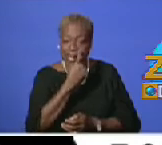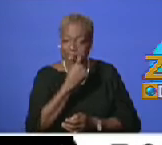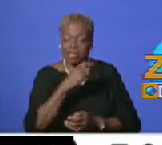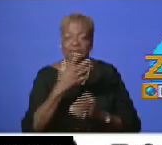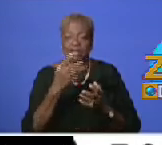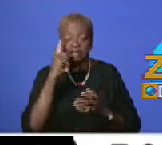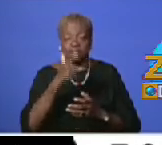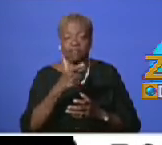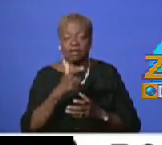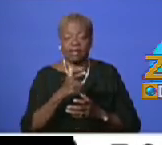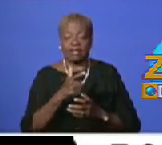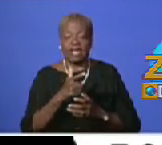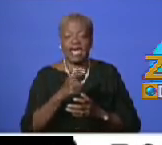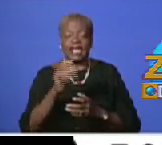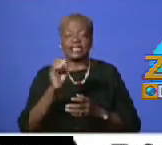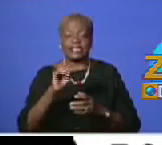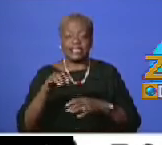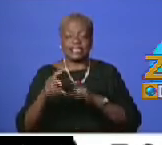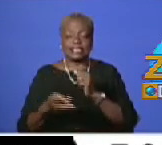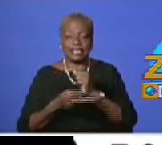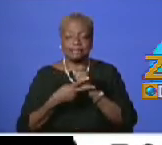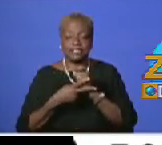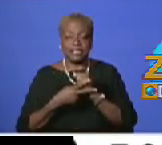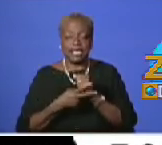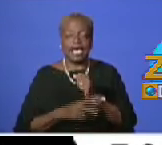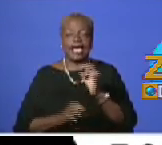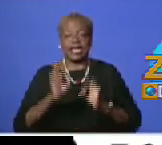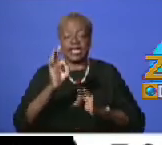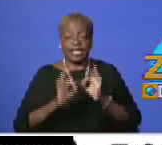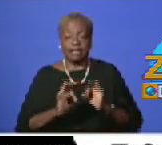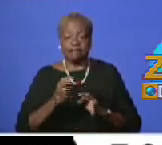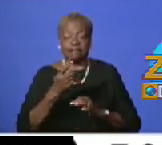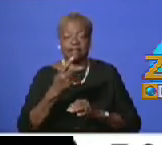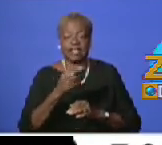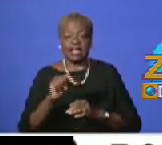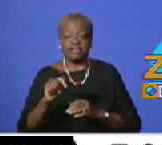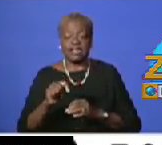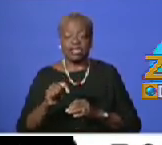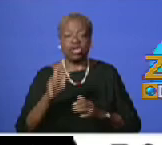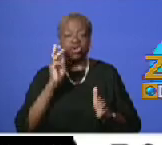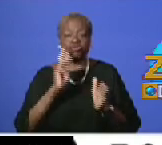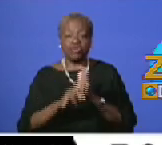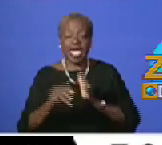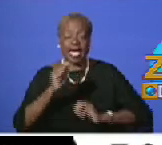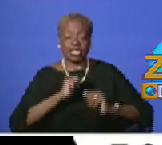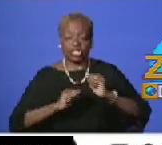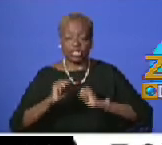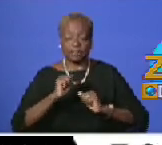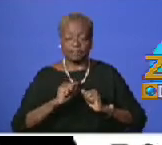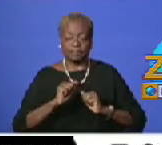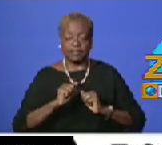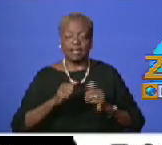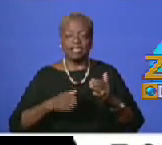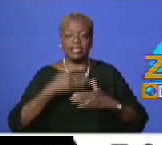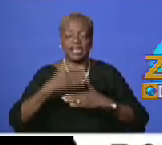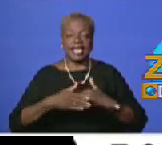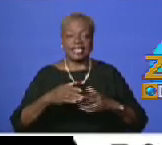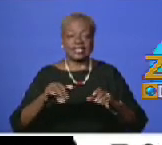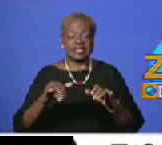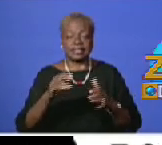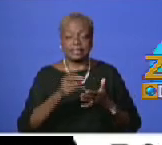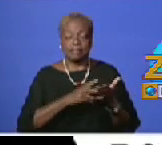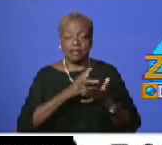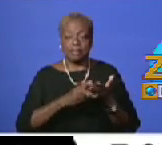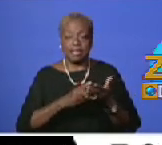safety, and if those measures pass in terms of patient reaction to the said drug versus a placebo, the next stage would be the regulation